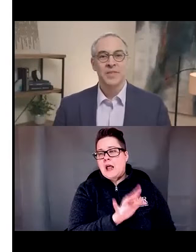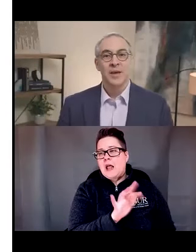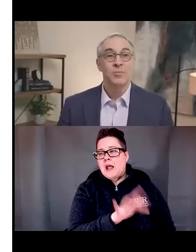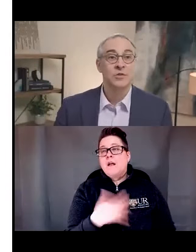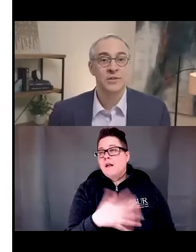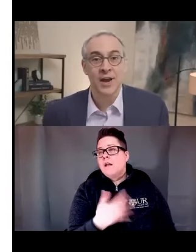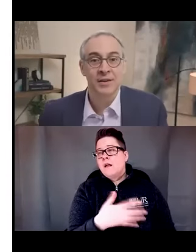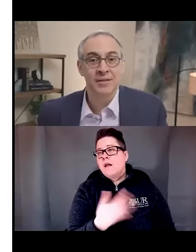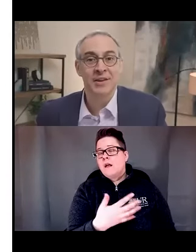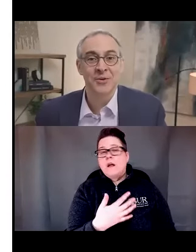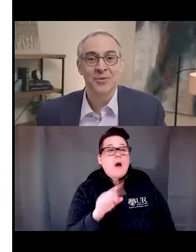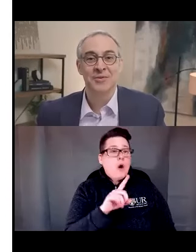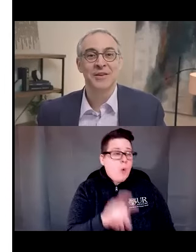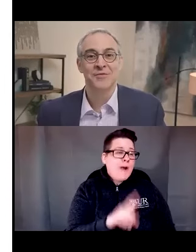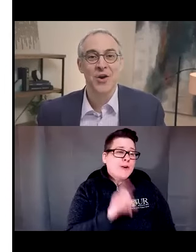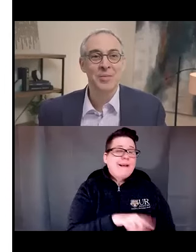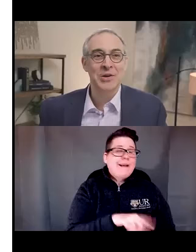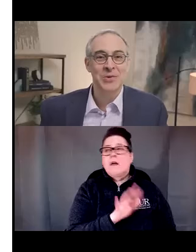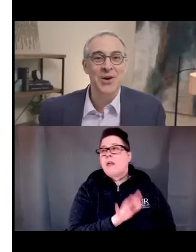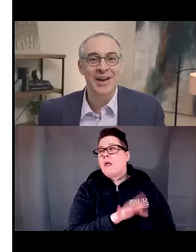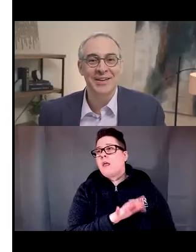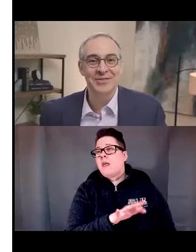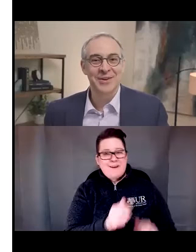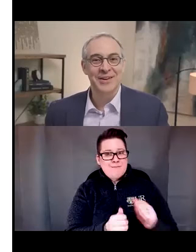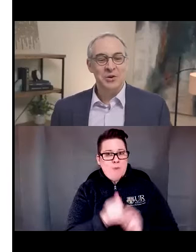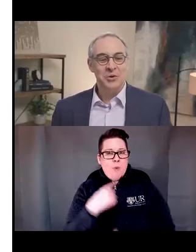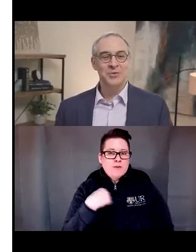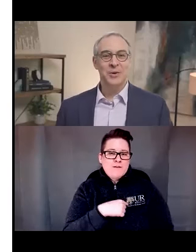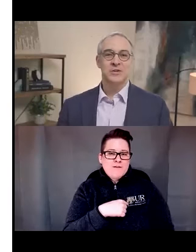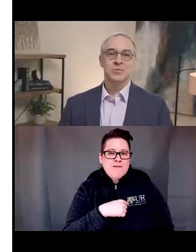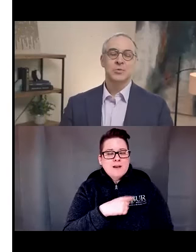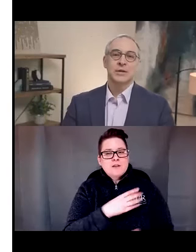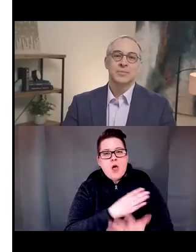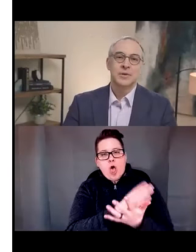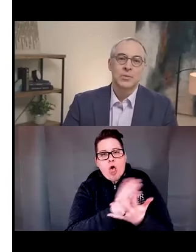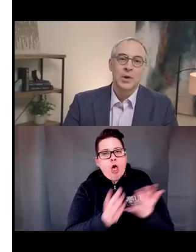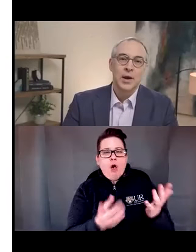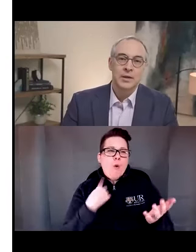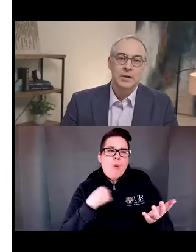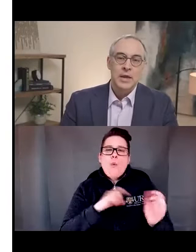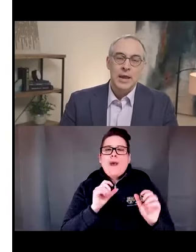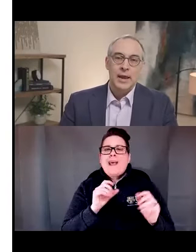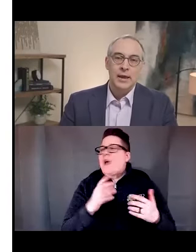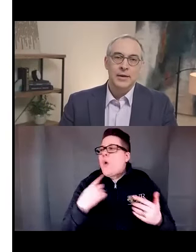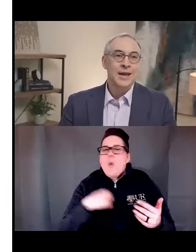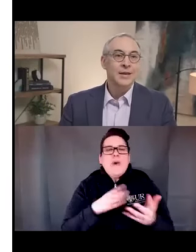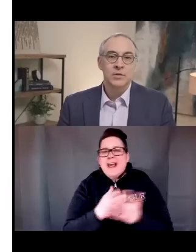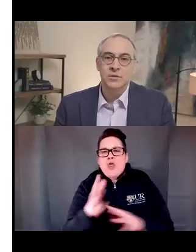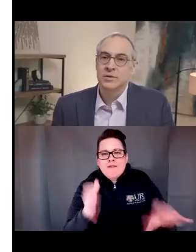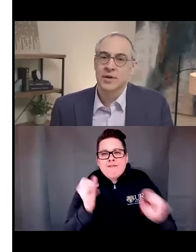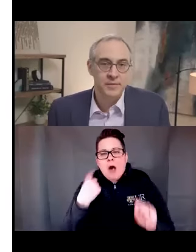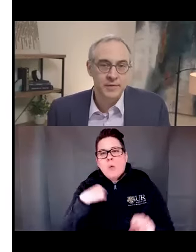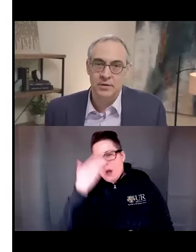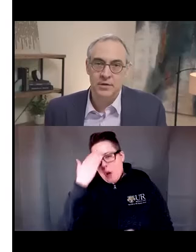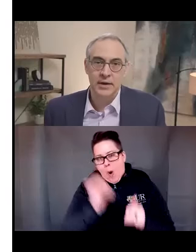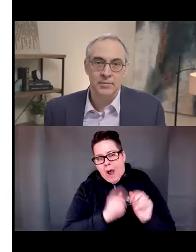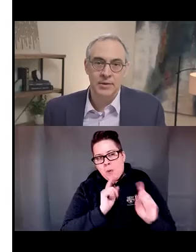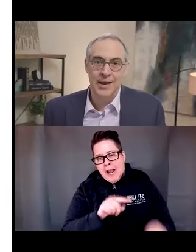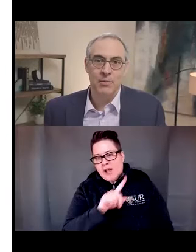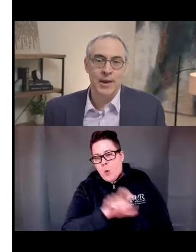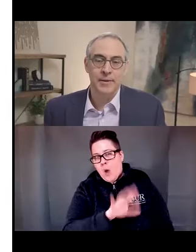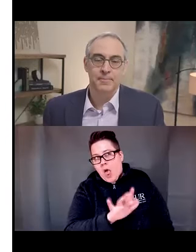And most of us got, this far because we know how to answer quiz questions pretty well. And I didn't want suicide prevention